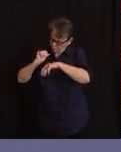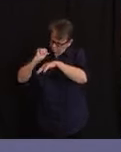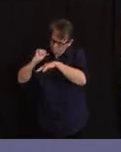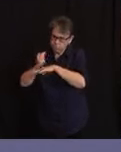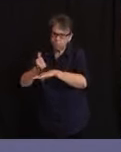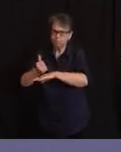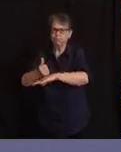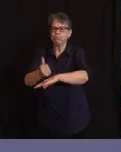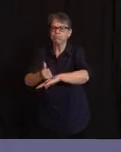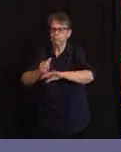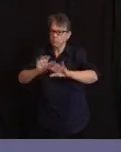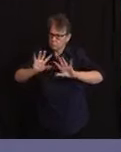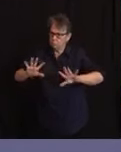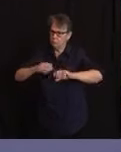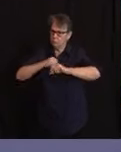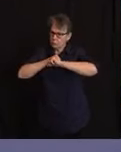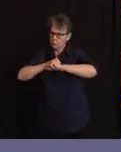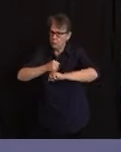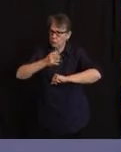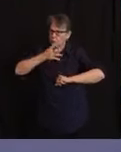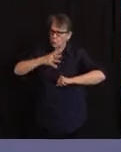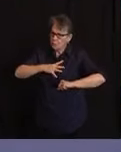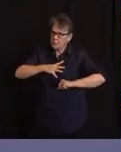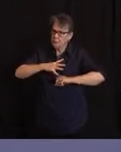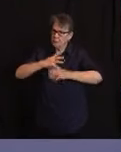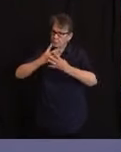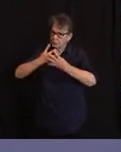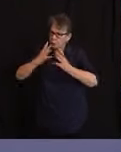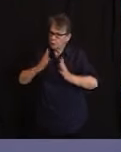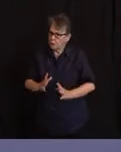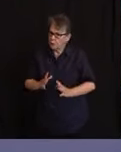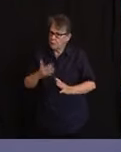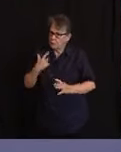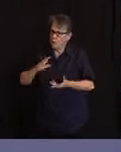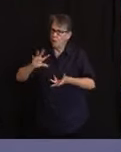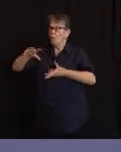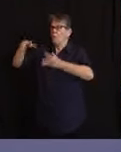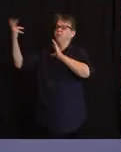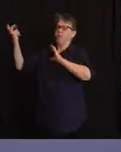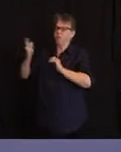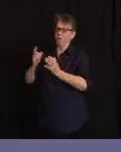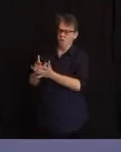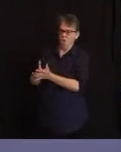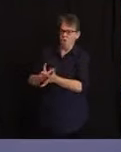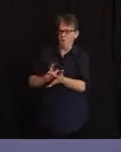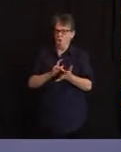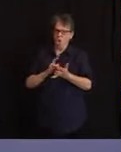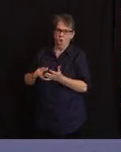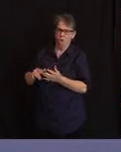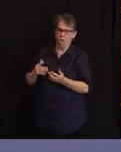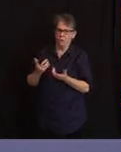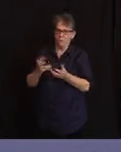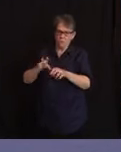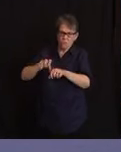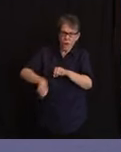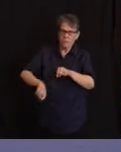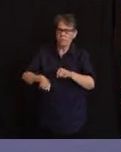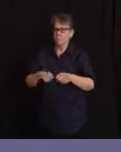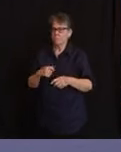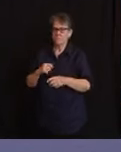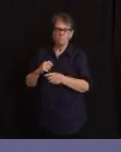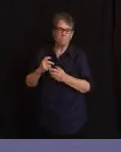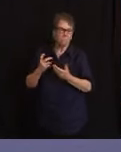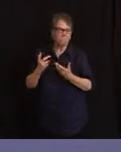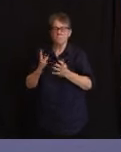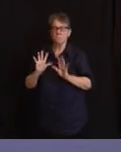mess, but a deeply troubling situation. And we've taken, again, I don't have the list in front of me, we've probably